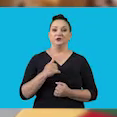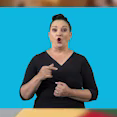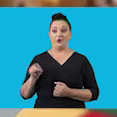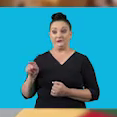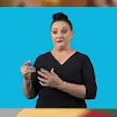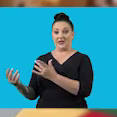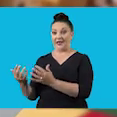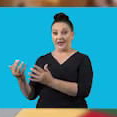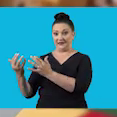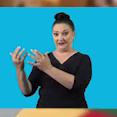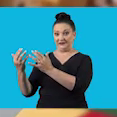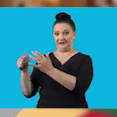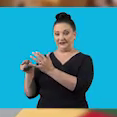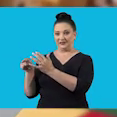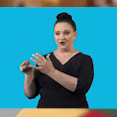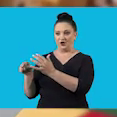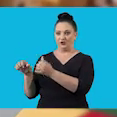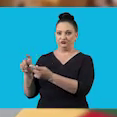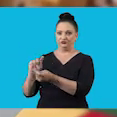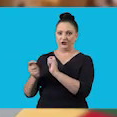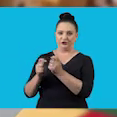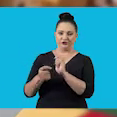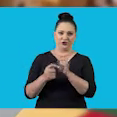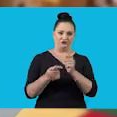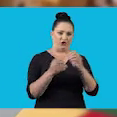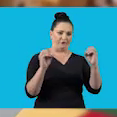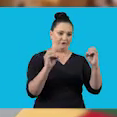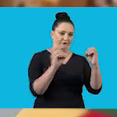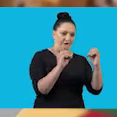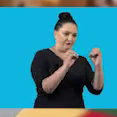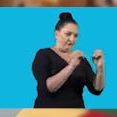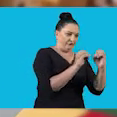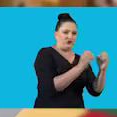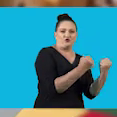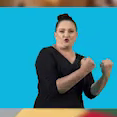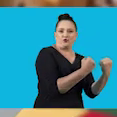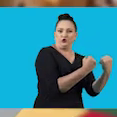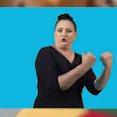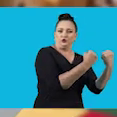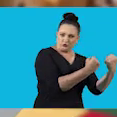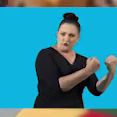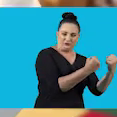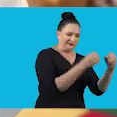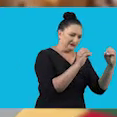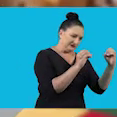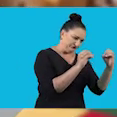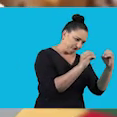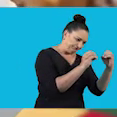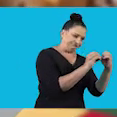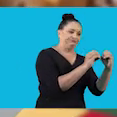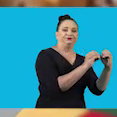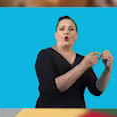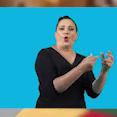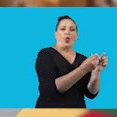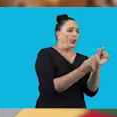from a gas are going to start to be stronger and stronger and stronger. So once the force becomes stronger and stronger, the particles are